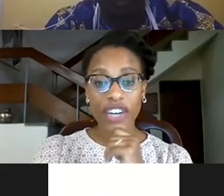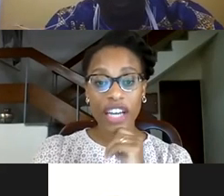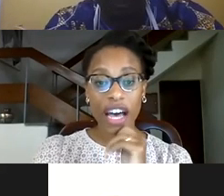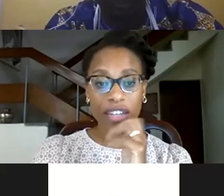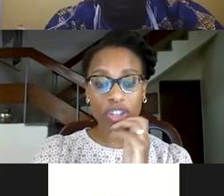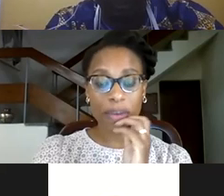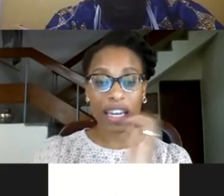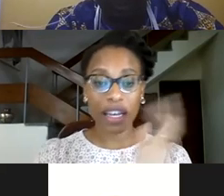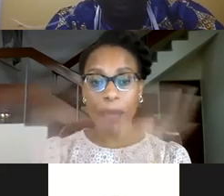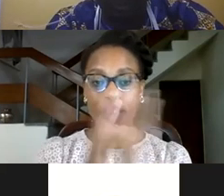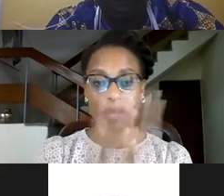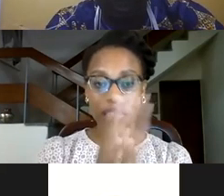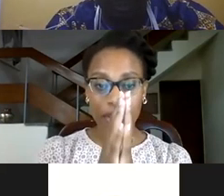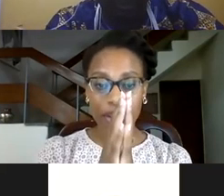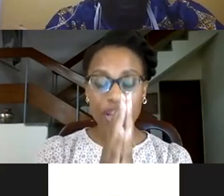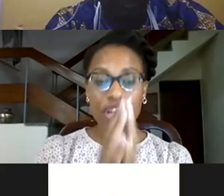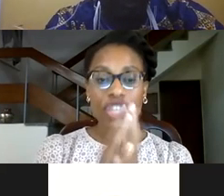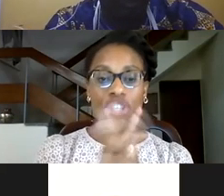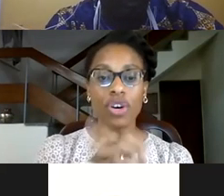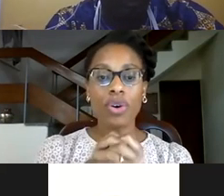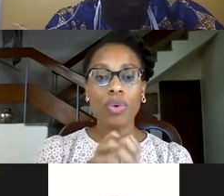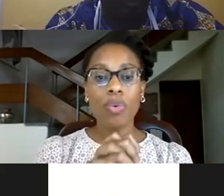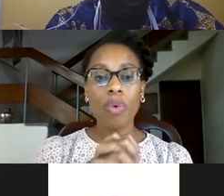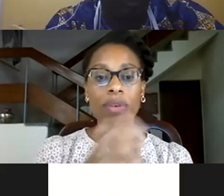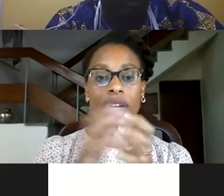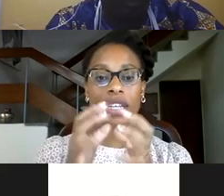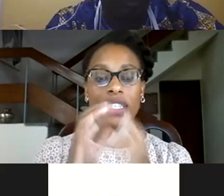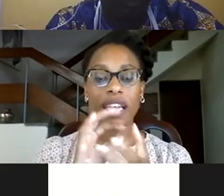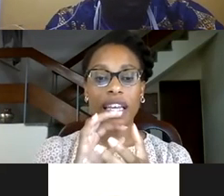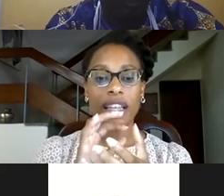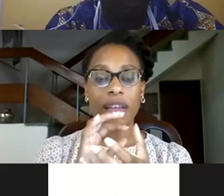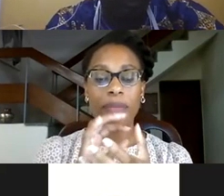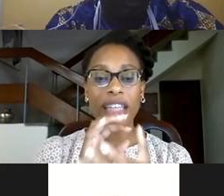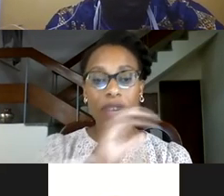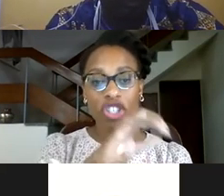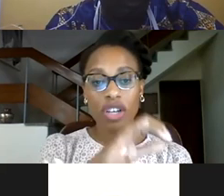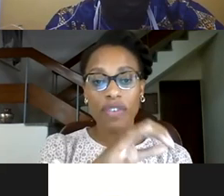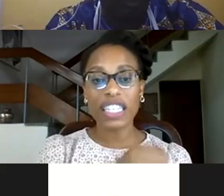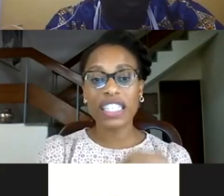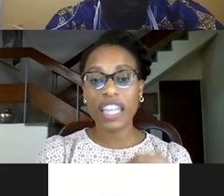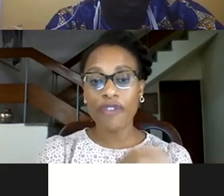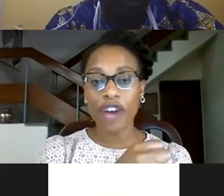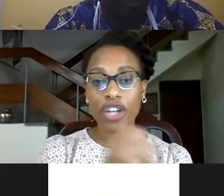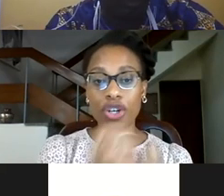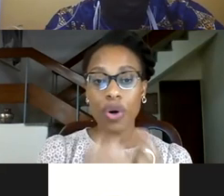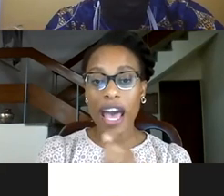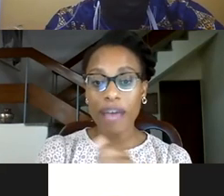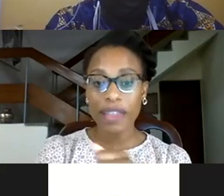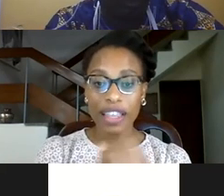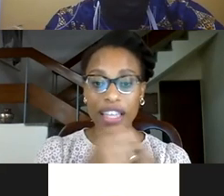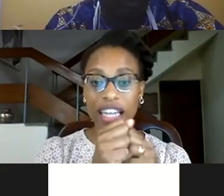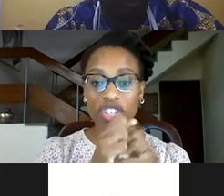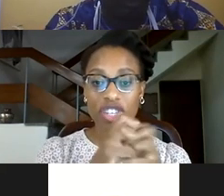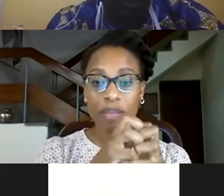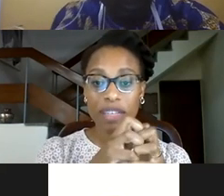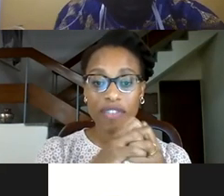election here in Ghana. So I'm going to couple them together. So okay. One was like a basic question of, is it safe for Ghana to go ahead with